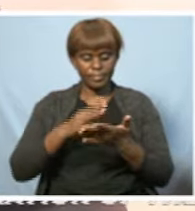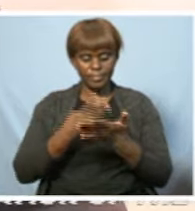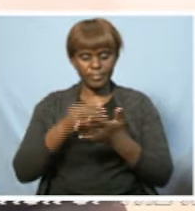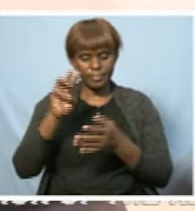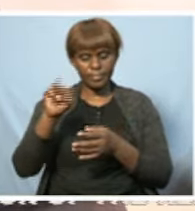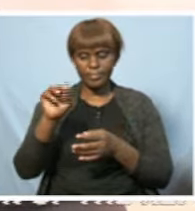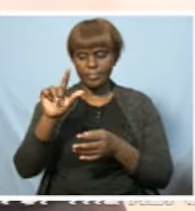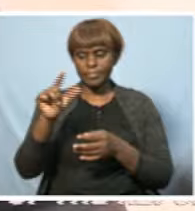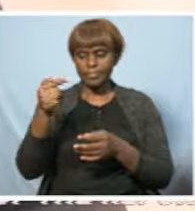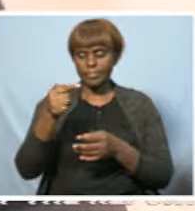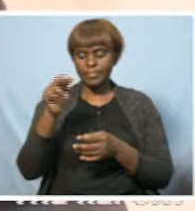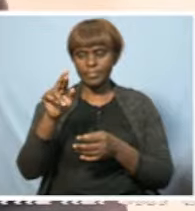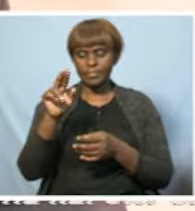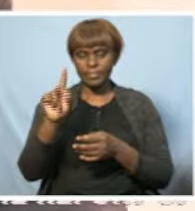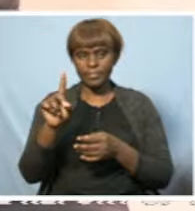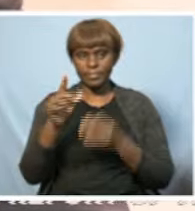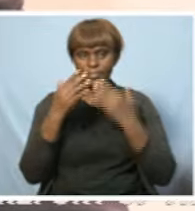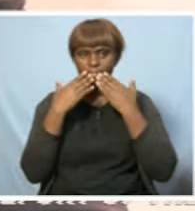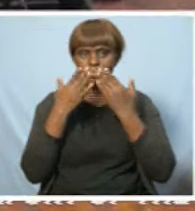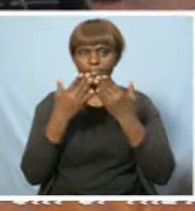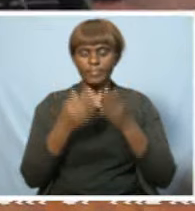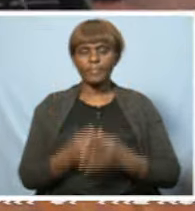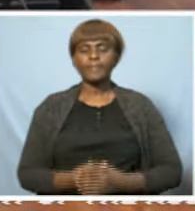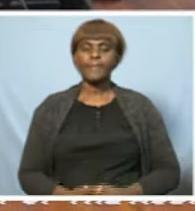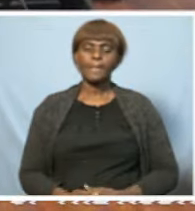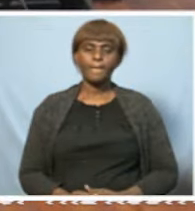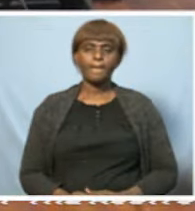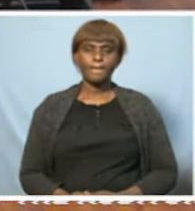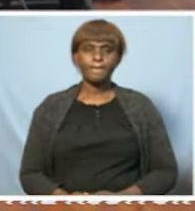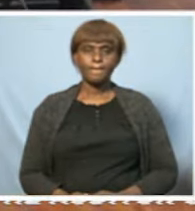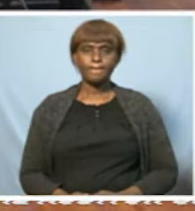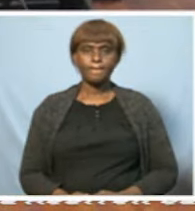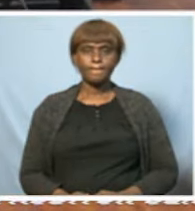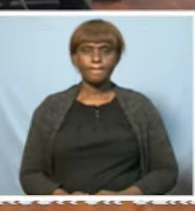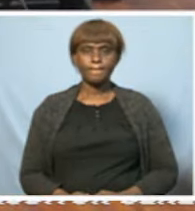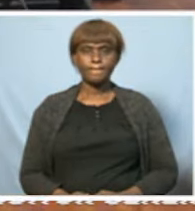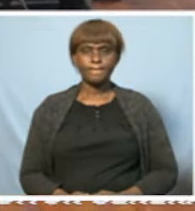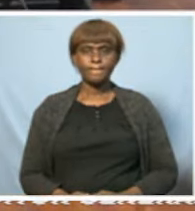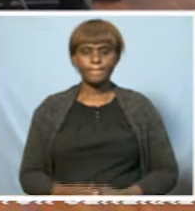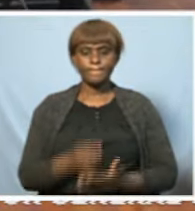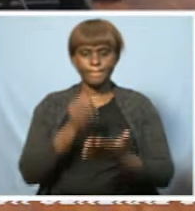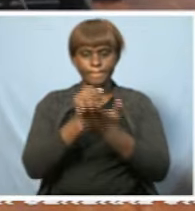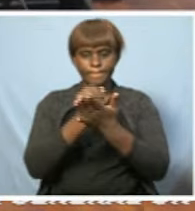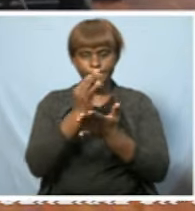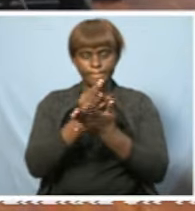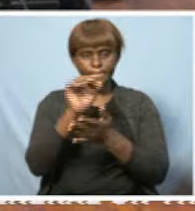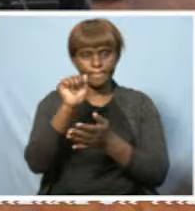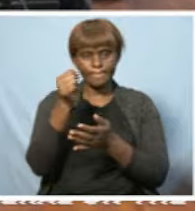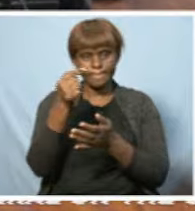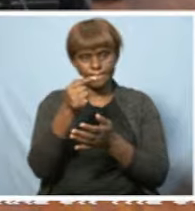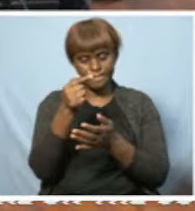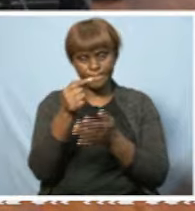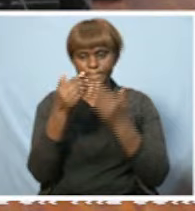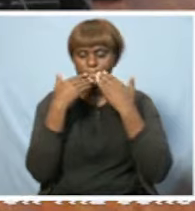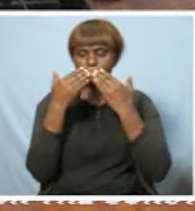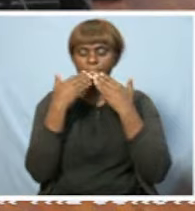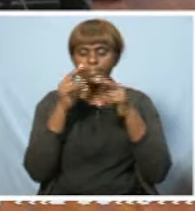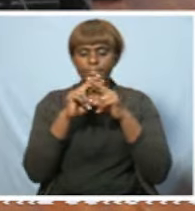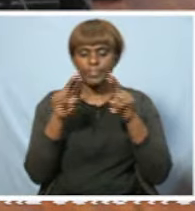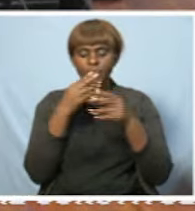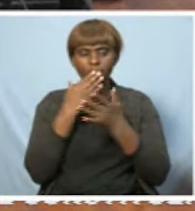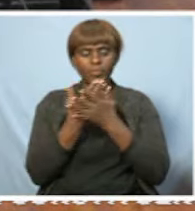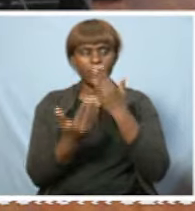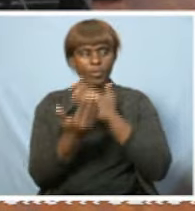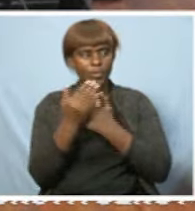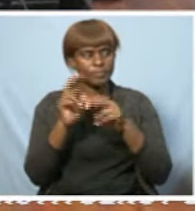of Local Government and Rural Development. Thank you. Thank you so much. Office of the Auditor General. Thank you, Chair. Good